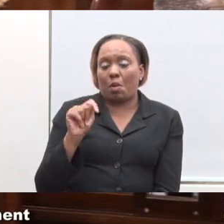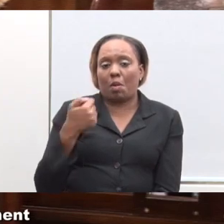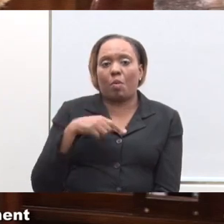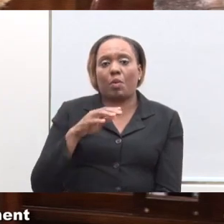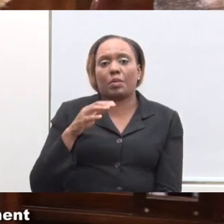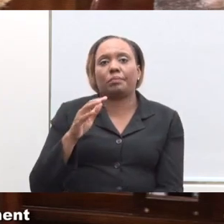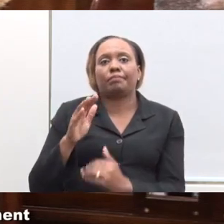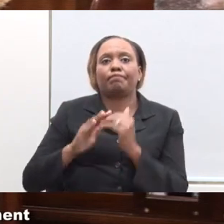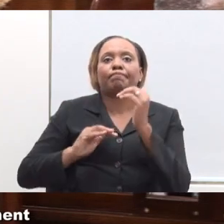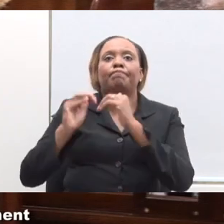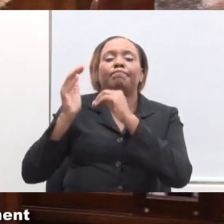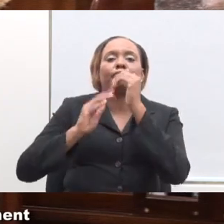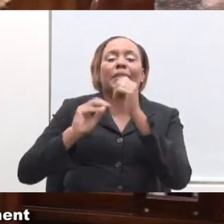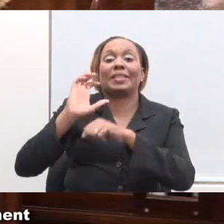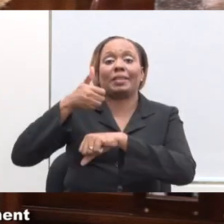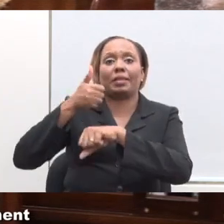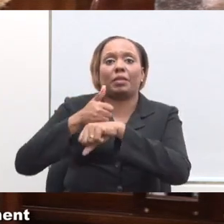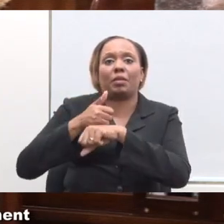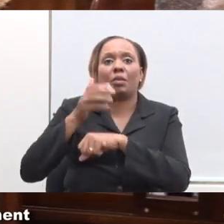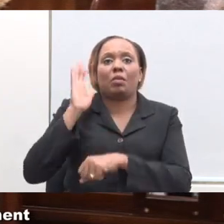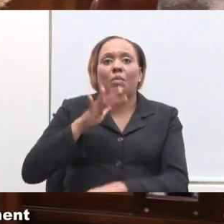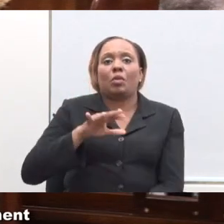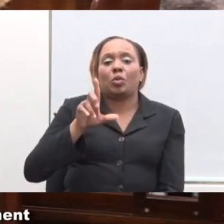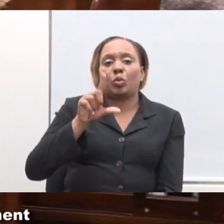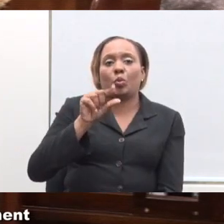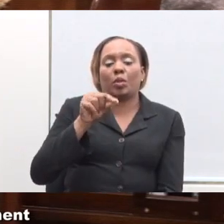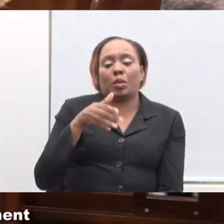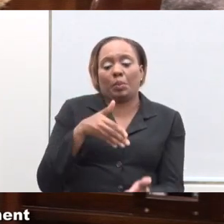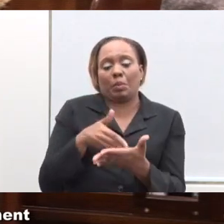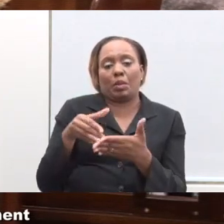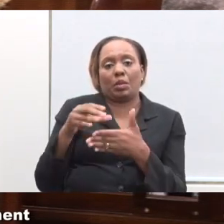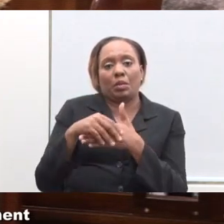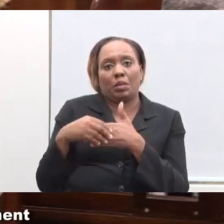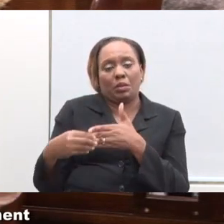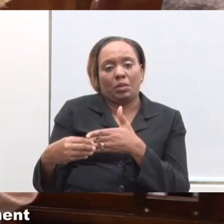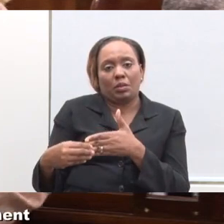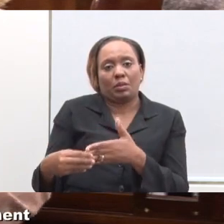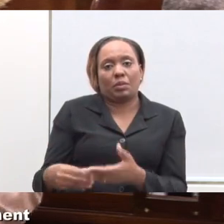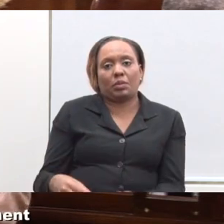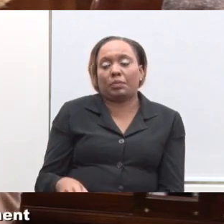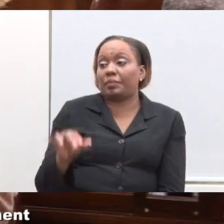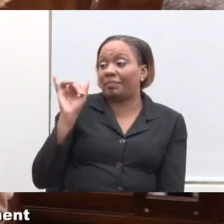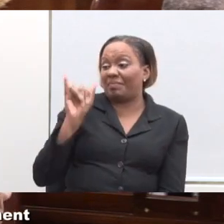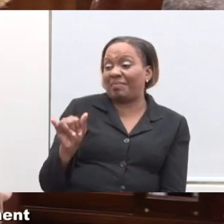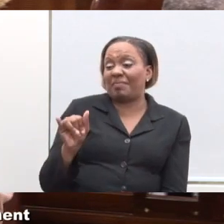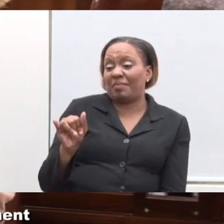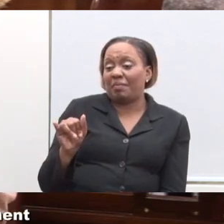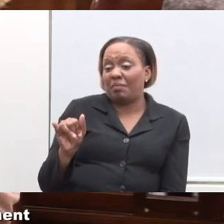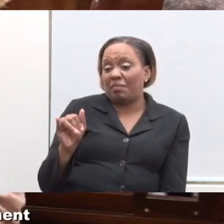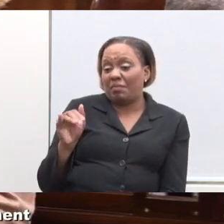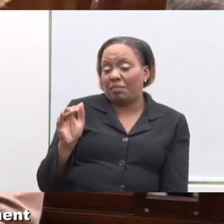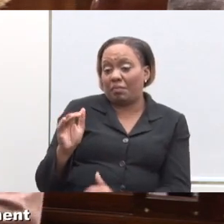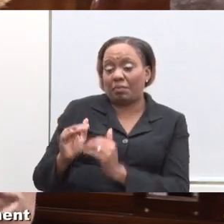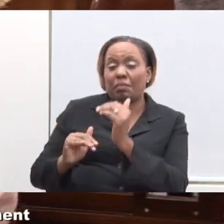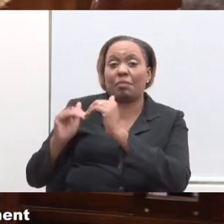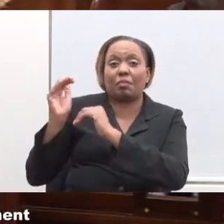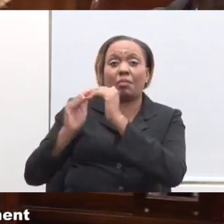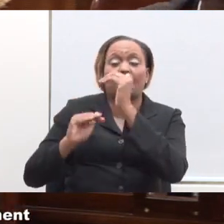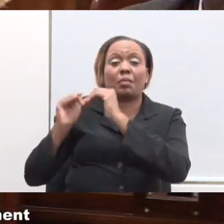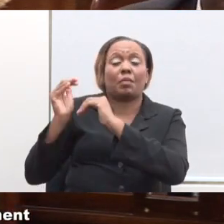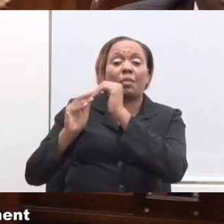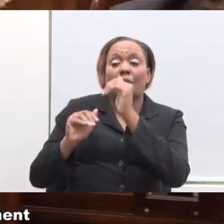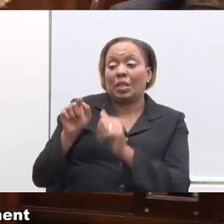is going to come in at just under $20 million. But that facility, Mr. Speaker, will give